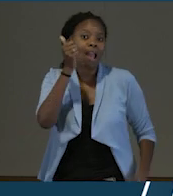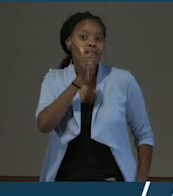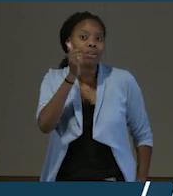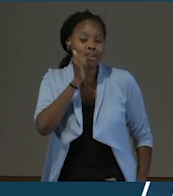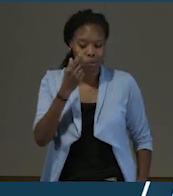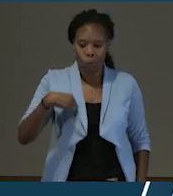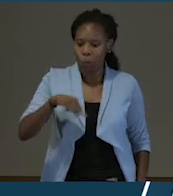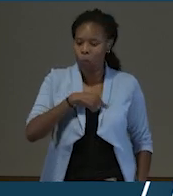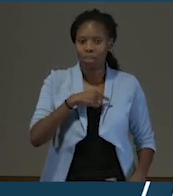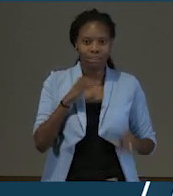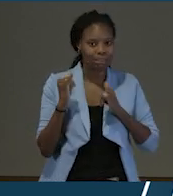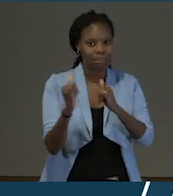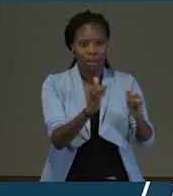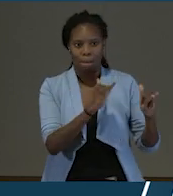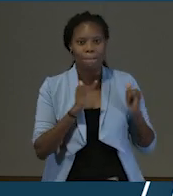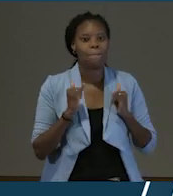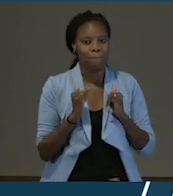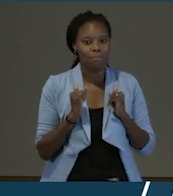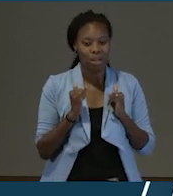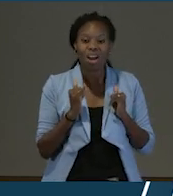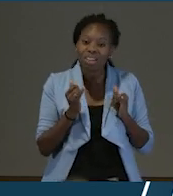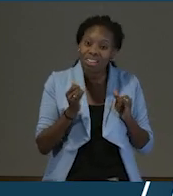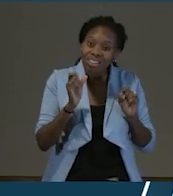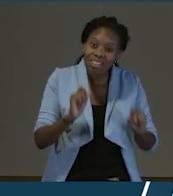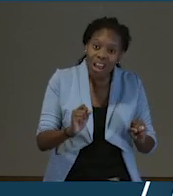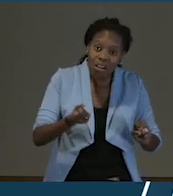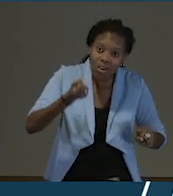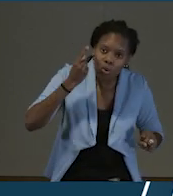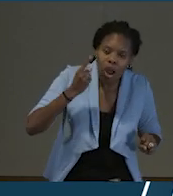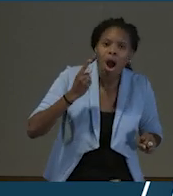the day. They need to understand that it's okay to feel them.